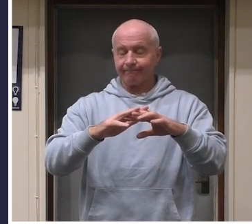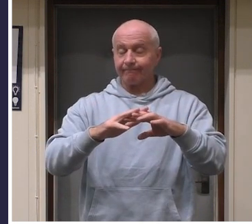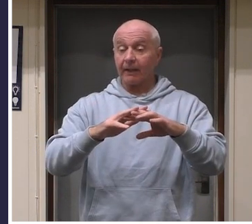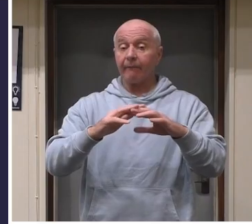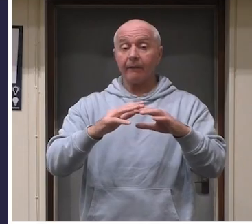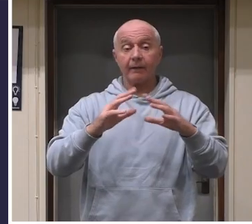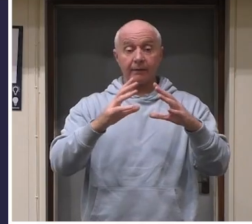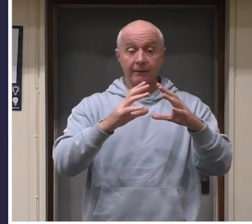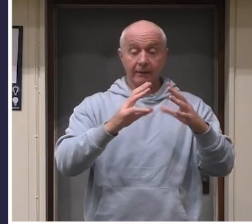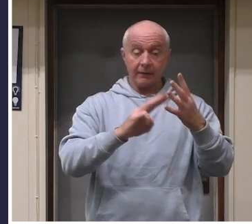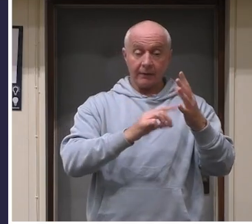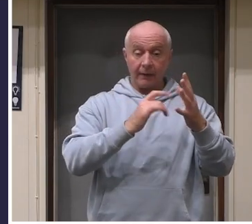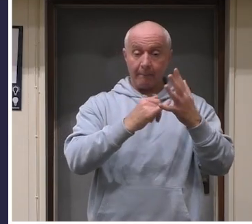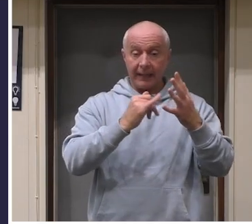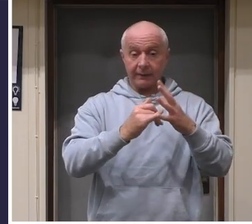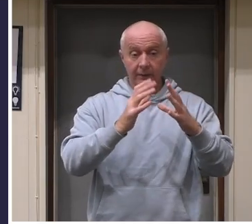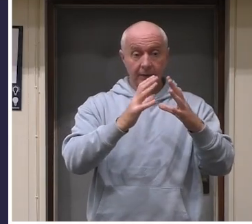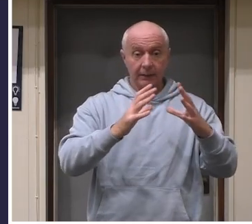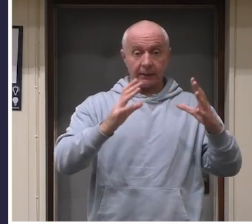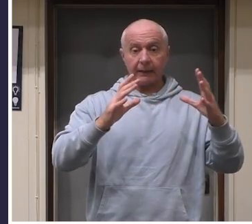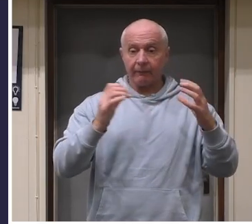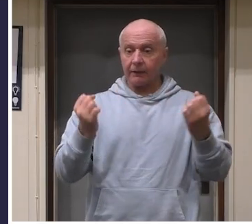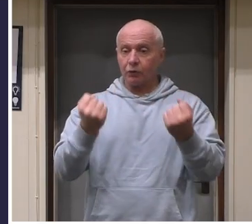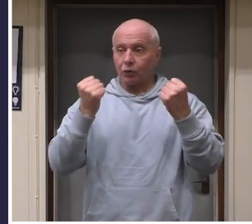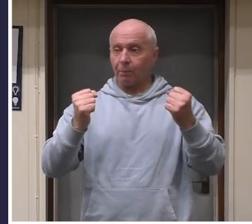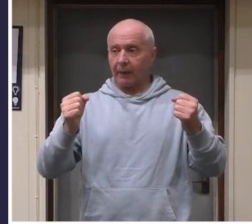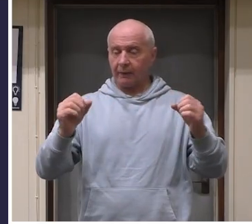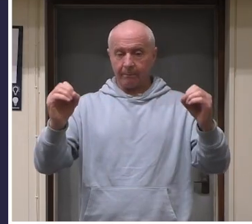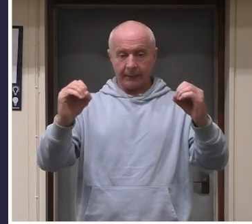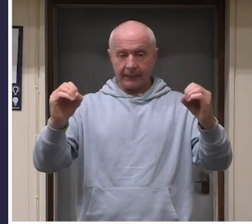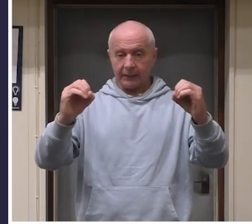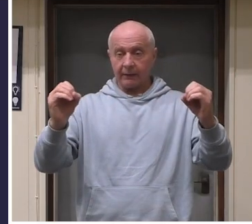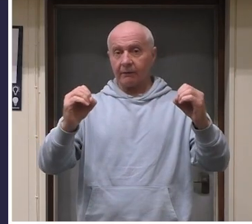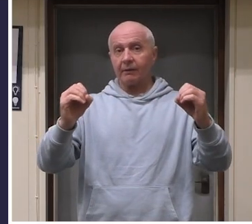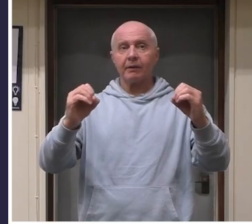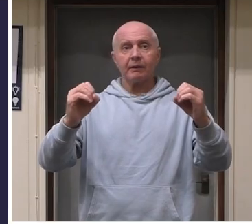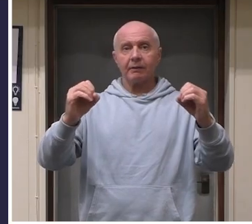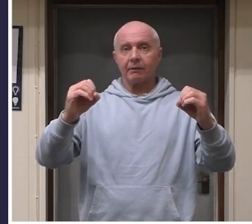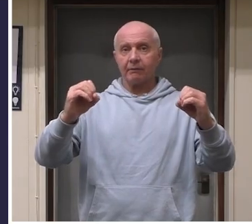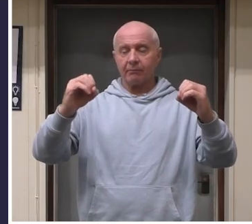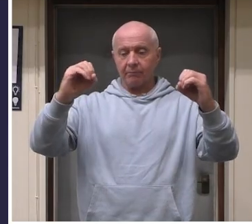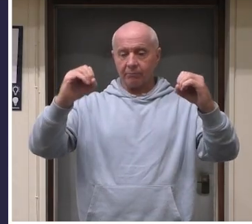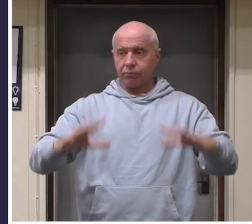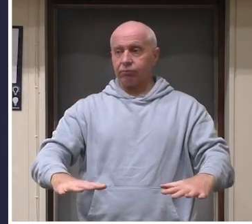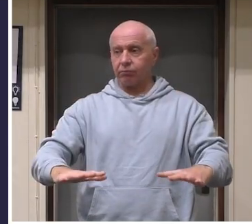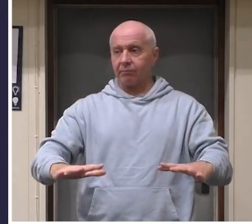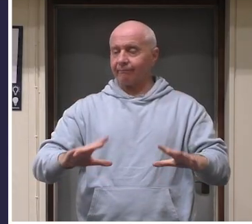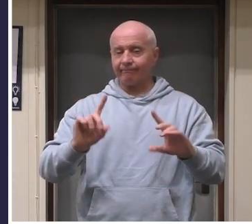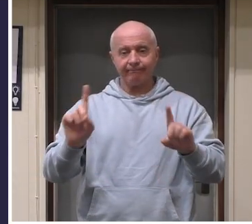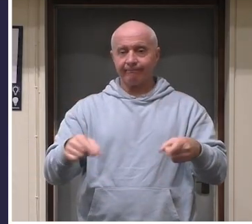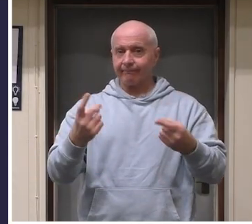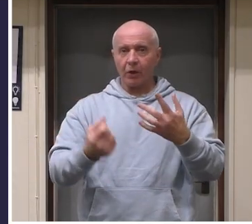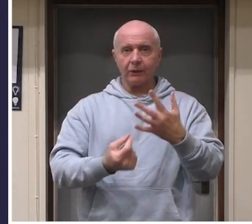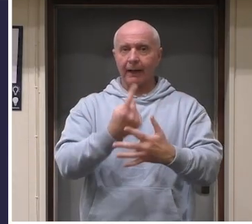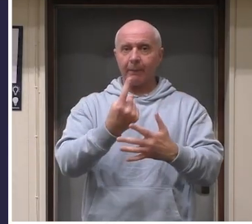interactions that it has with its superposition immediately collapses the wave function and prevents these superpositions from even occurring in the first